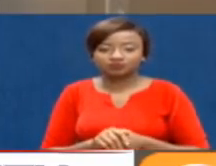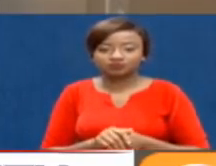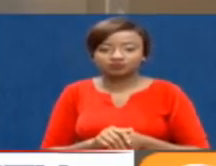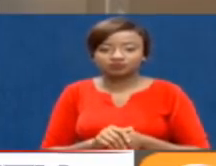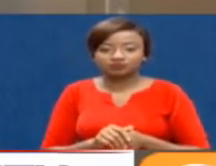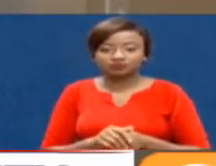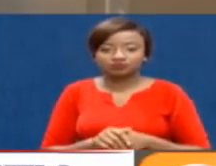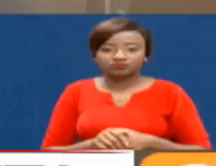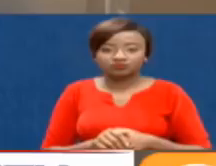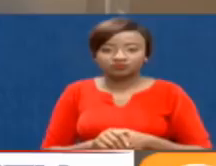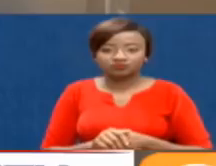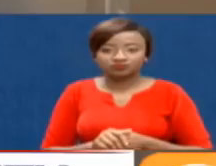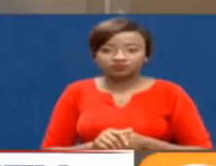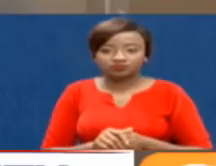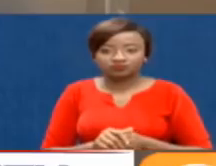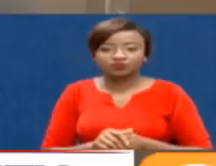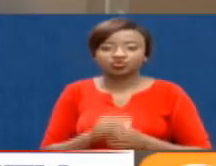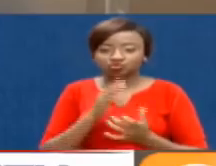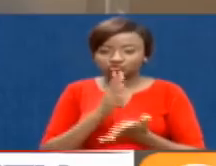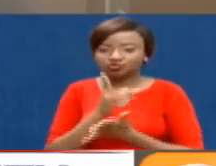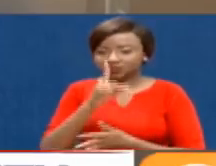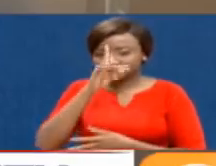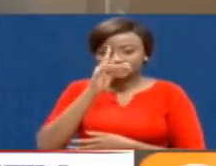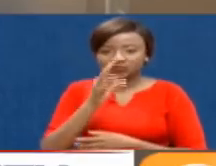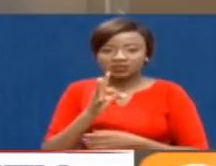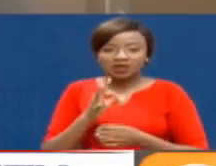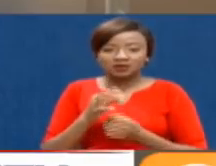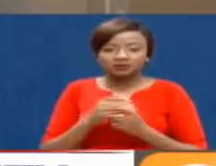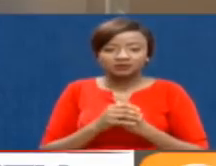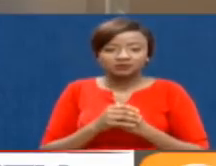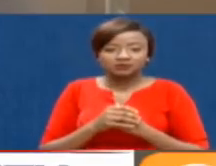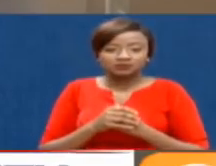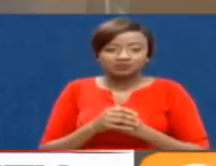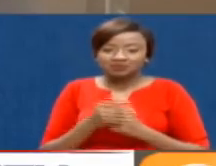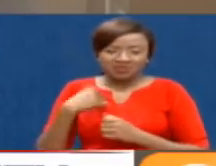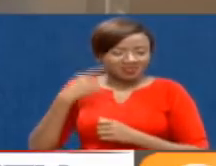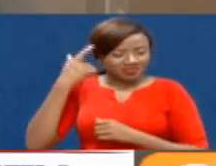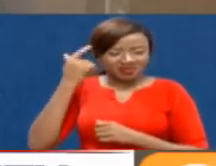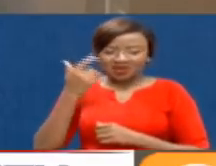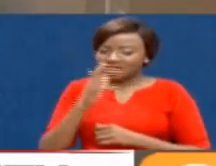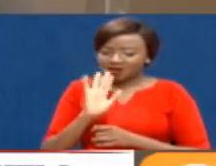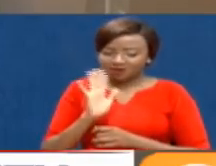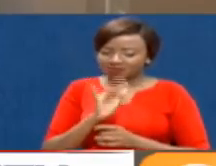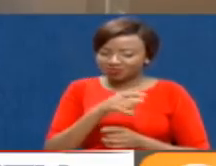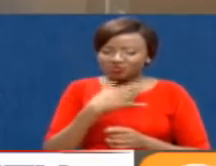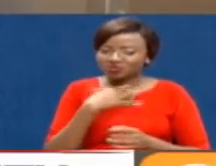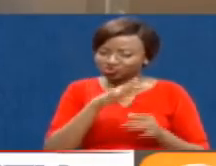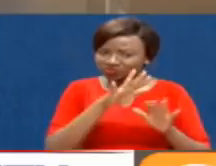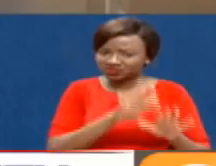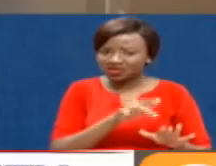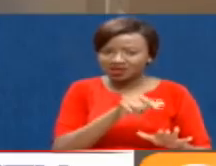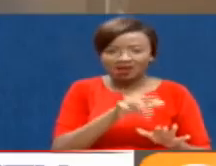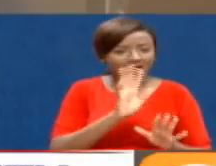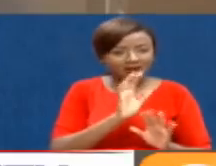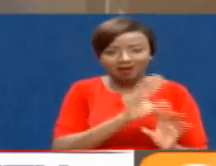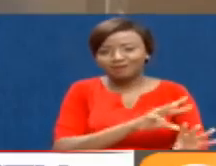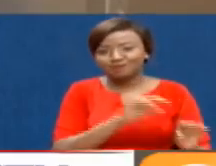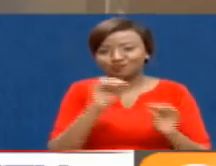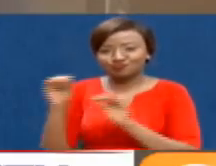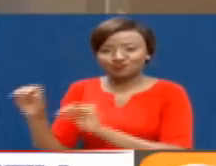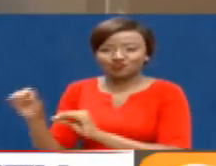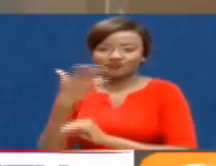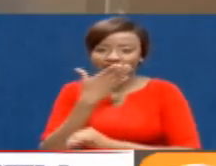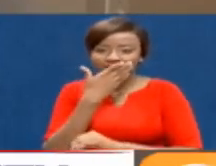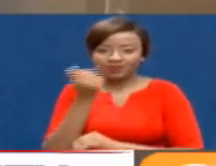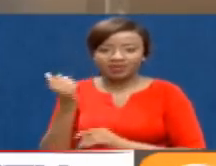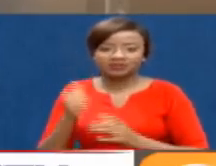and New Jersey. So it's becoming quite serious. And I didn't think for me it made sense to remain in that city, which is really densely populated and people are in each